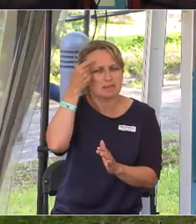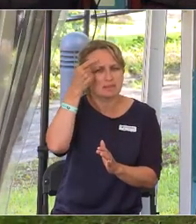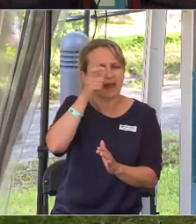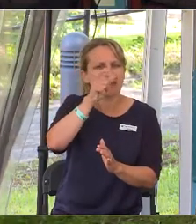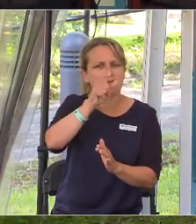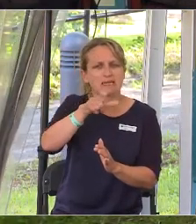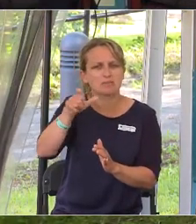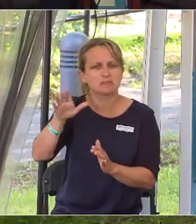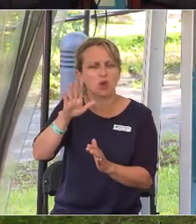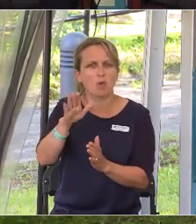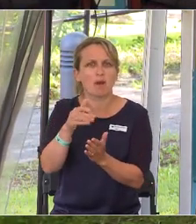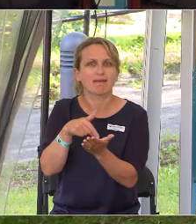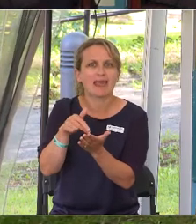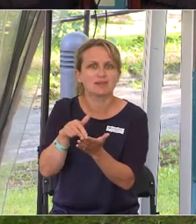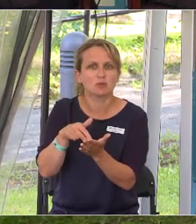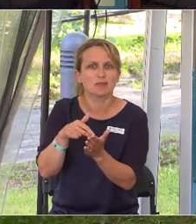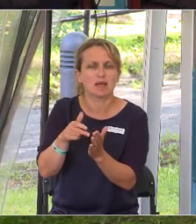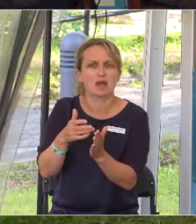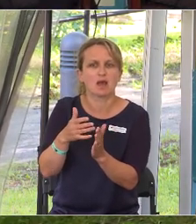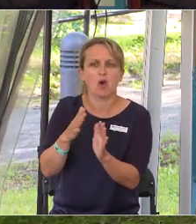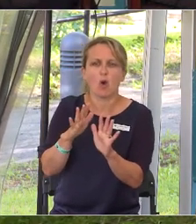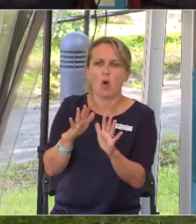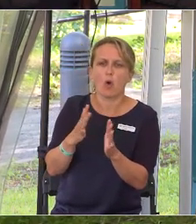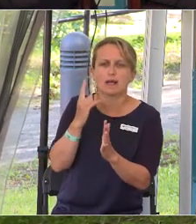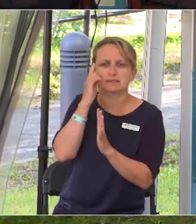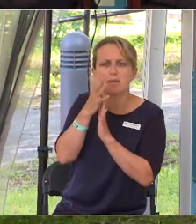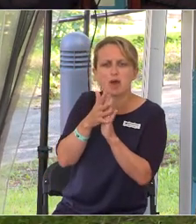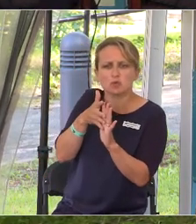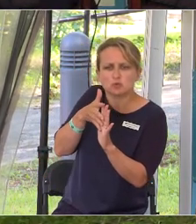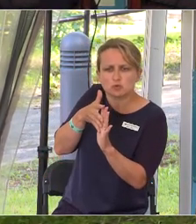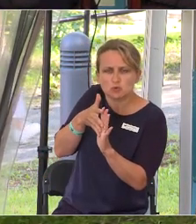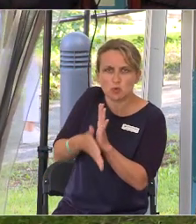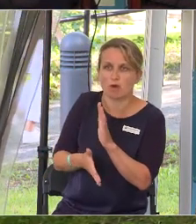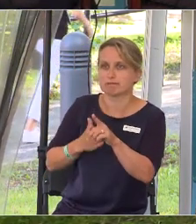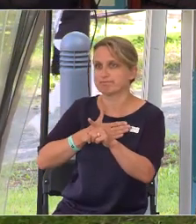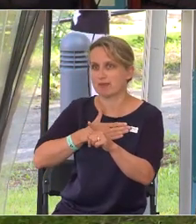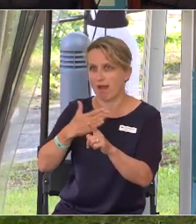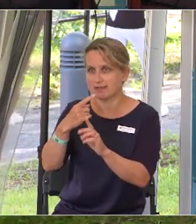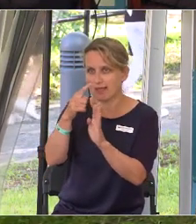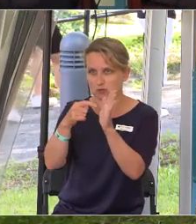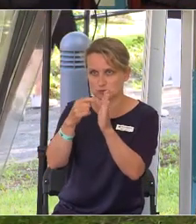Thank you for that question. Why does this little bit go into what